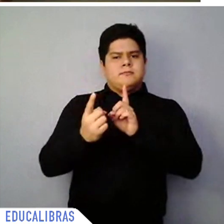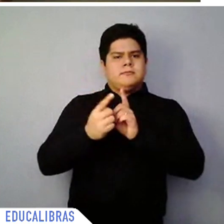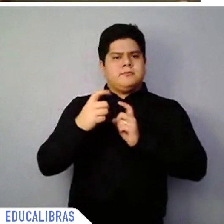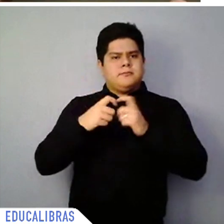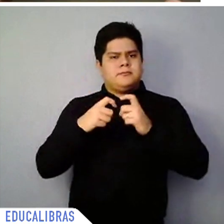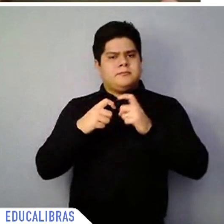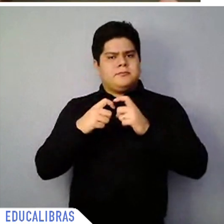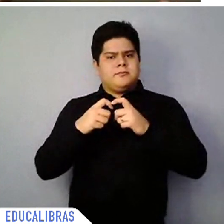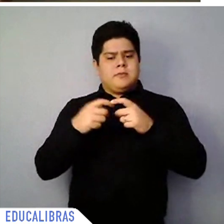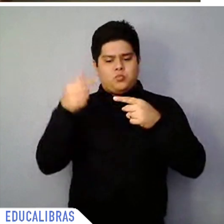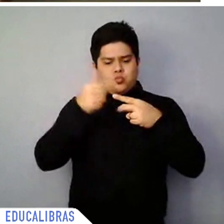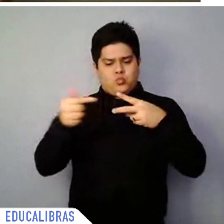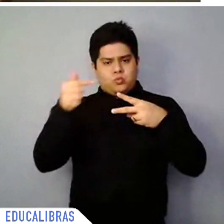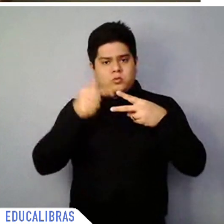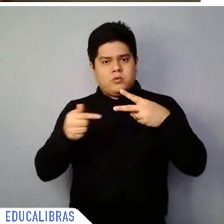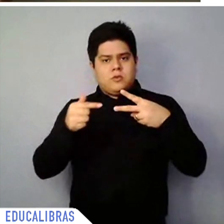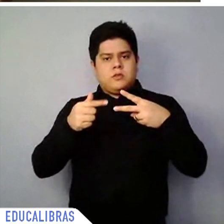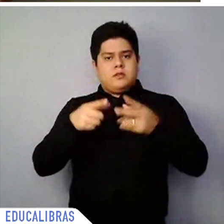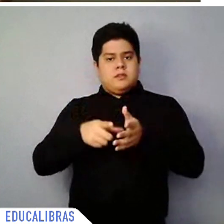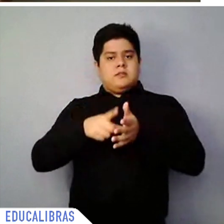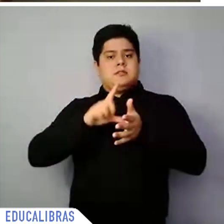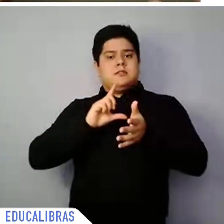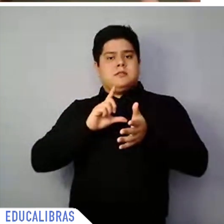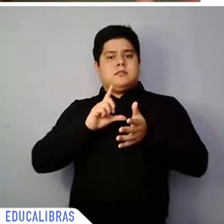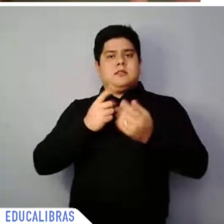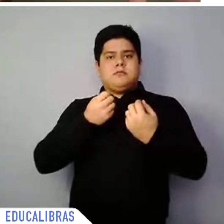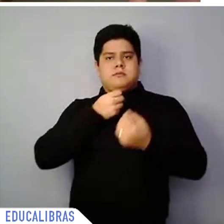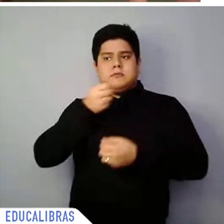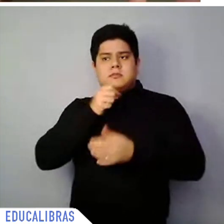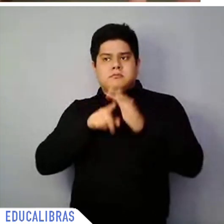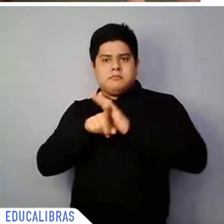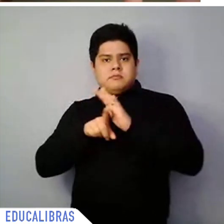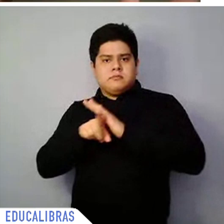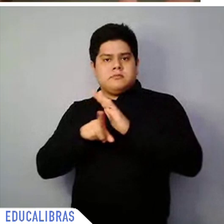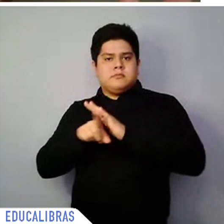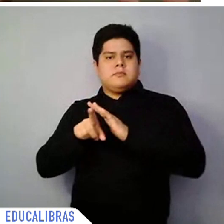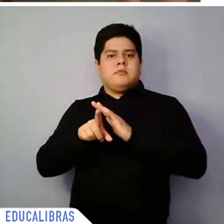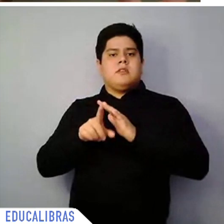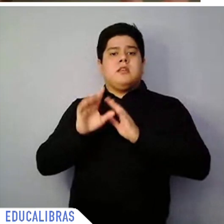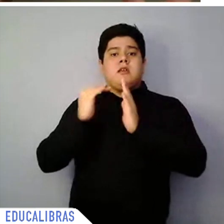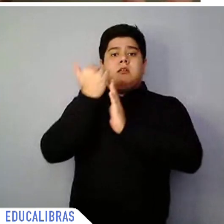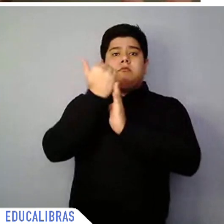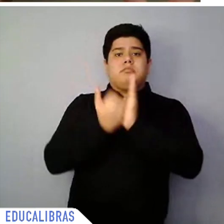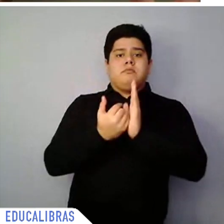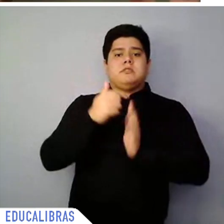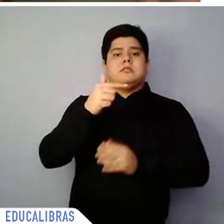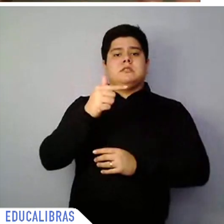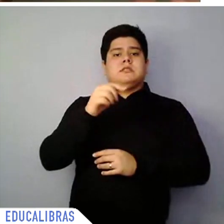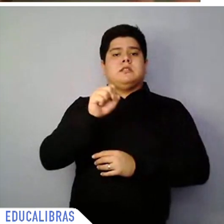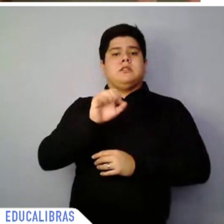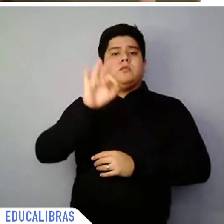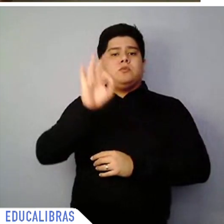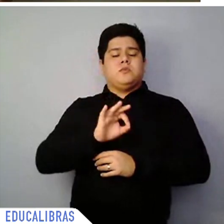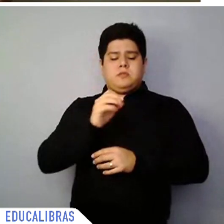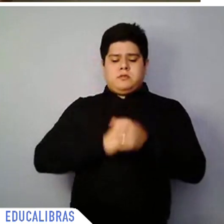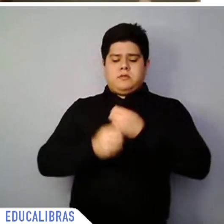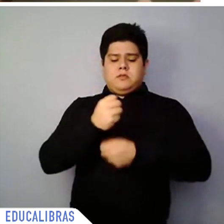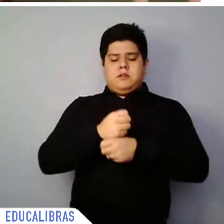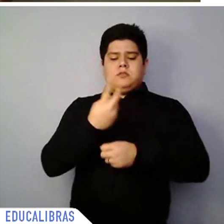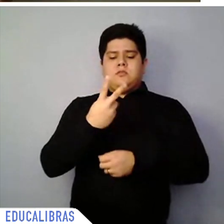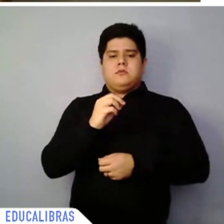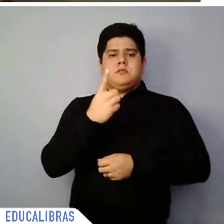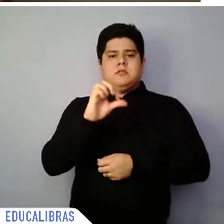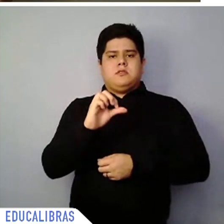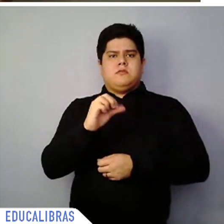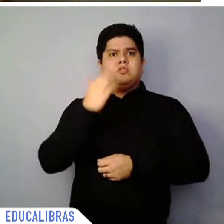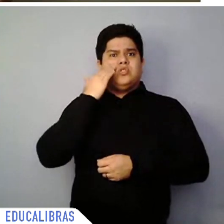People would receive health care in around 2003. And in